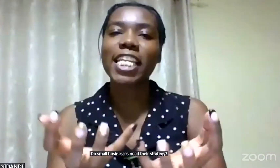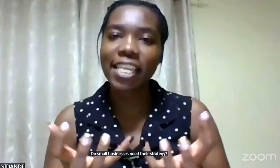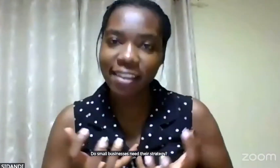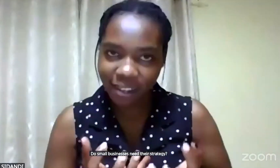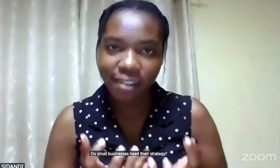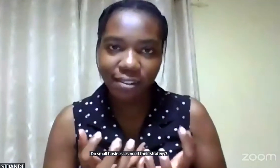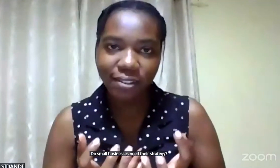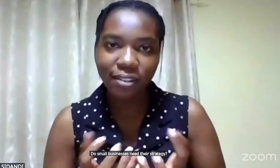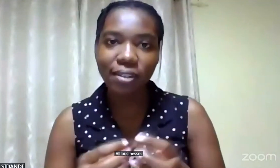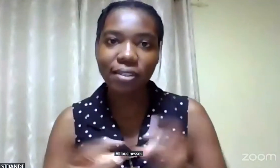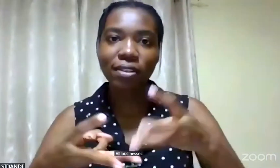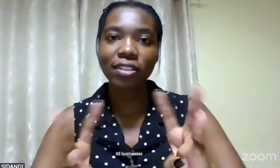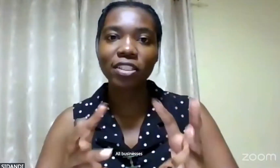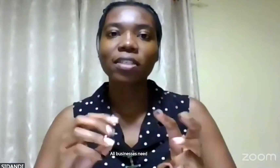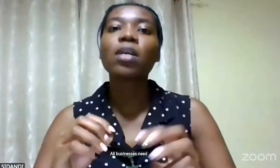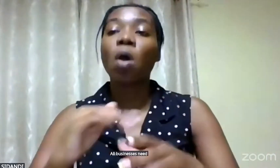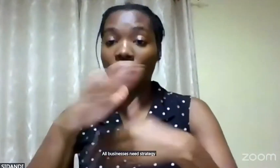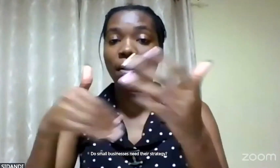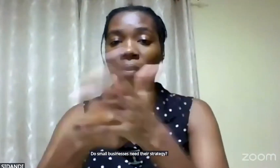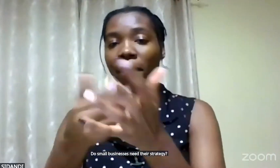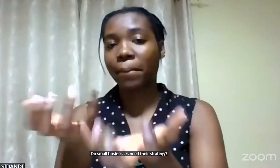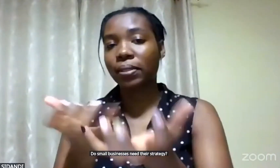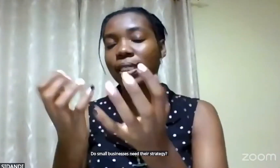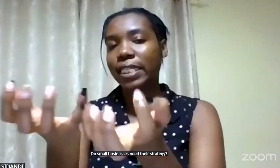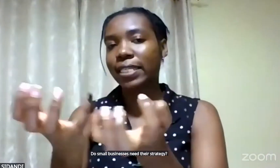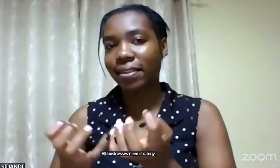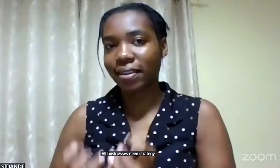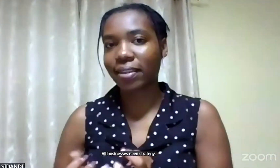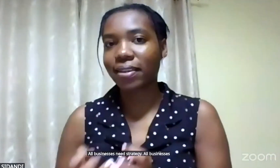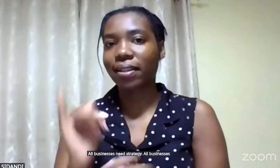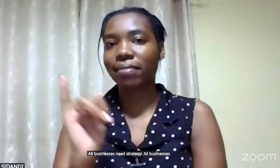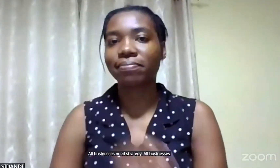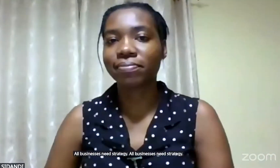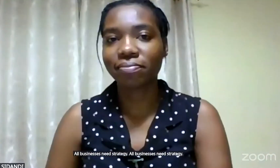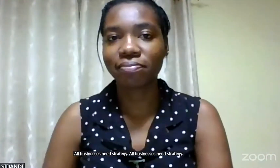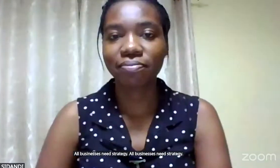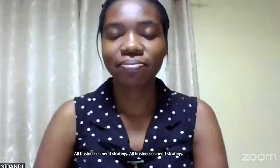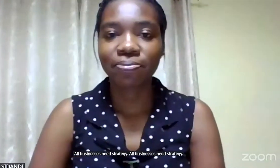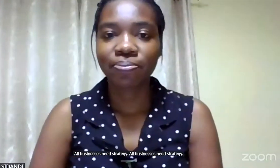All businesses need strategy. All businesses need strategy.